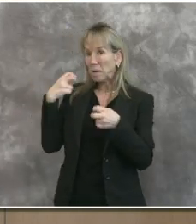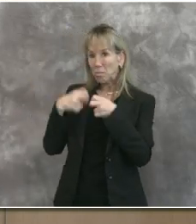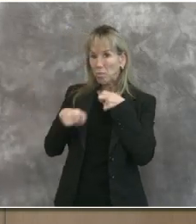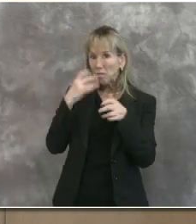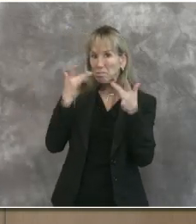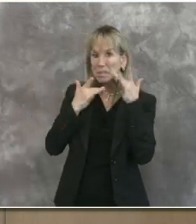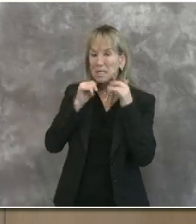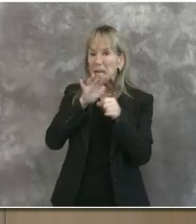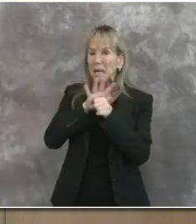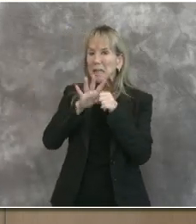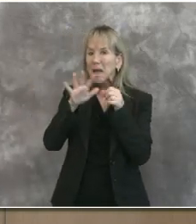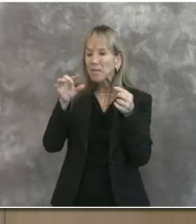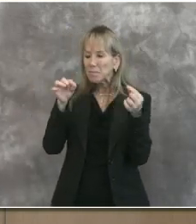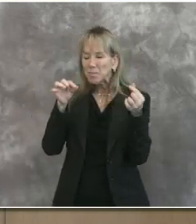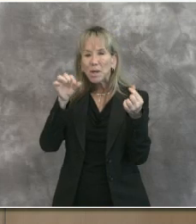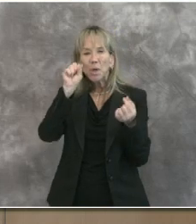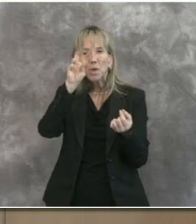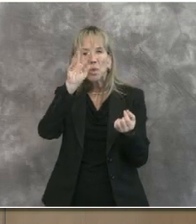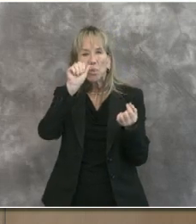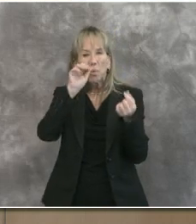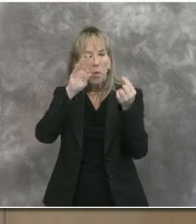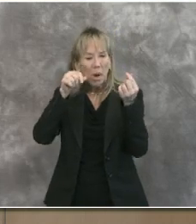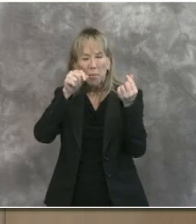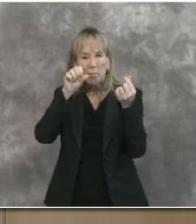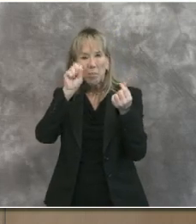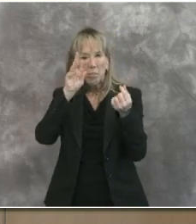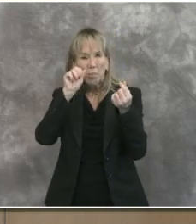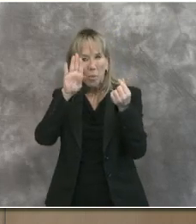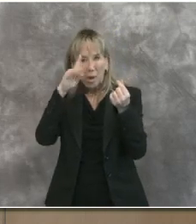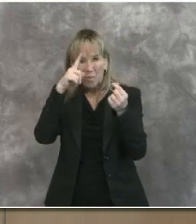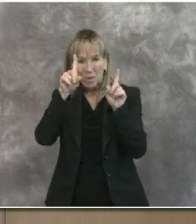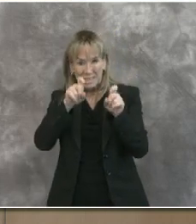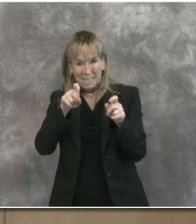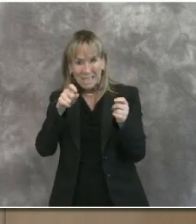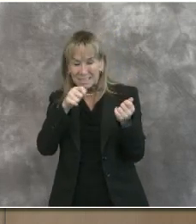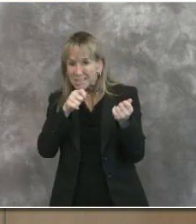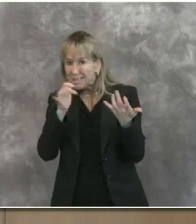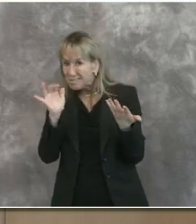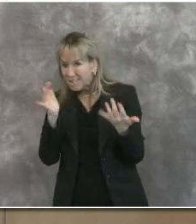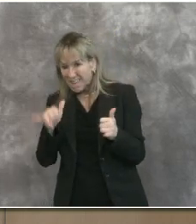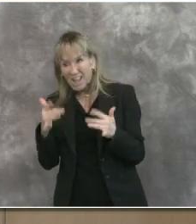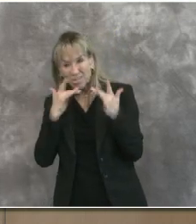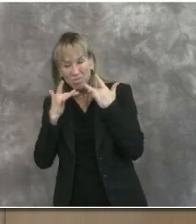San Diego, and will more swabs make a big difference in testing capacity, or are